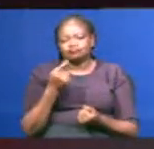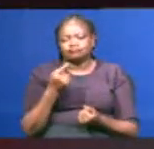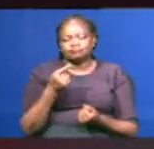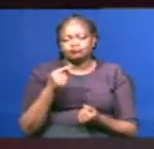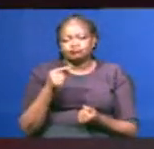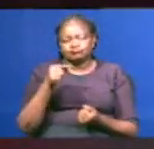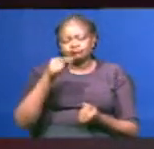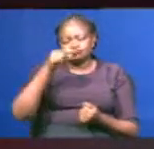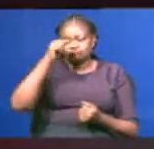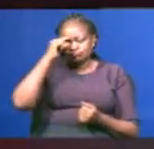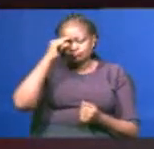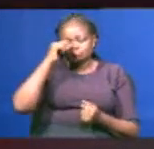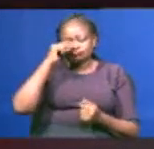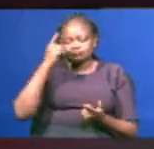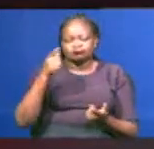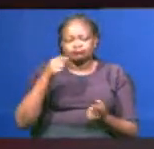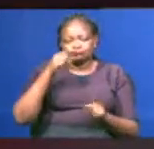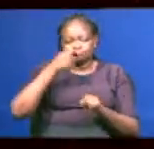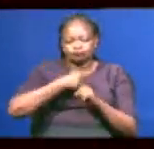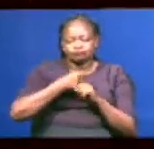quest for reforms.